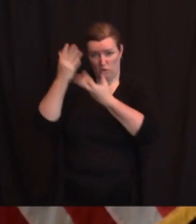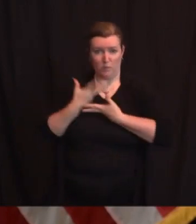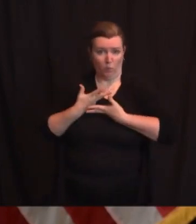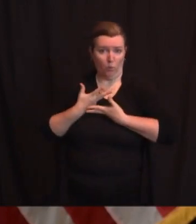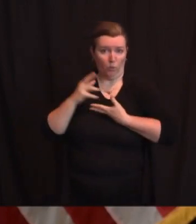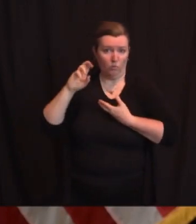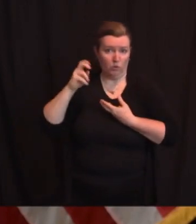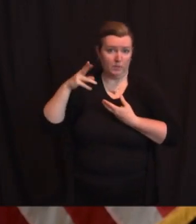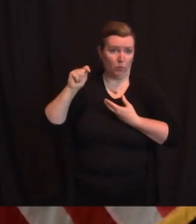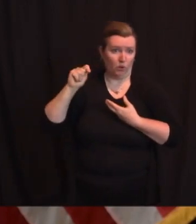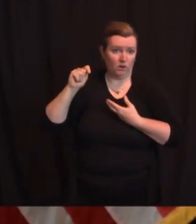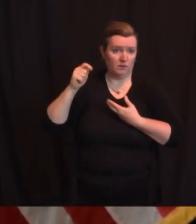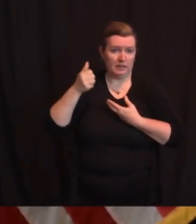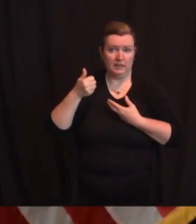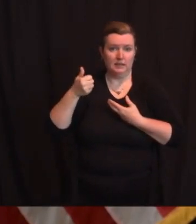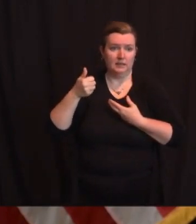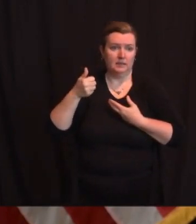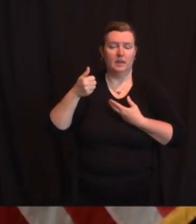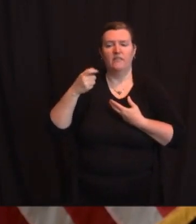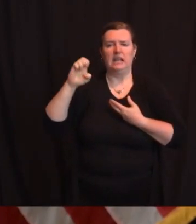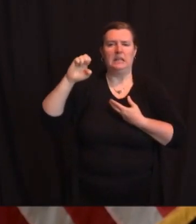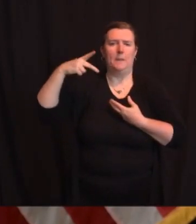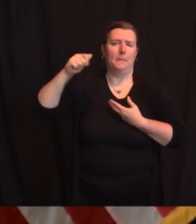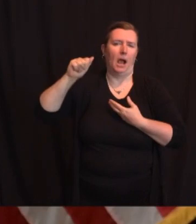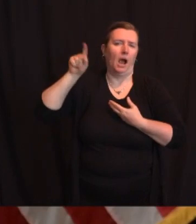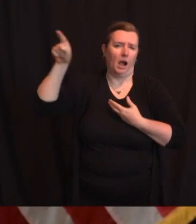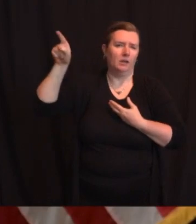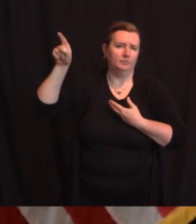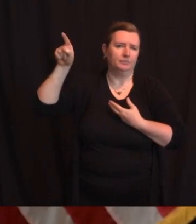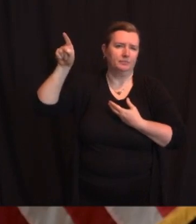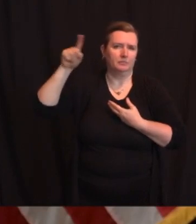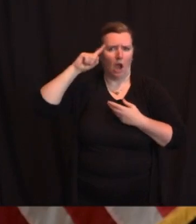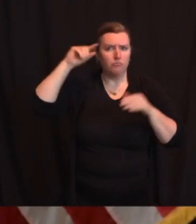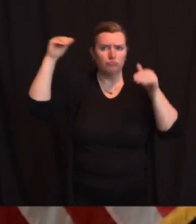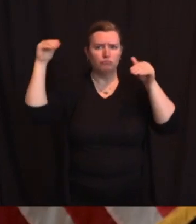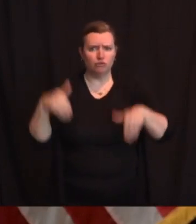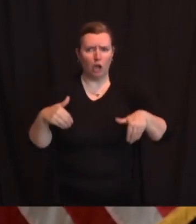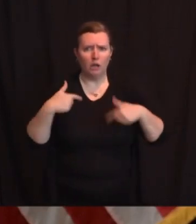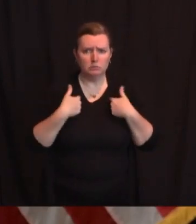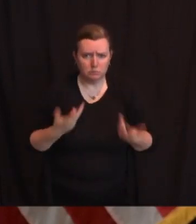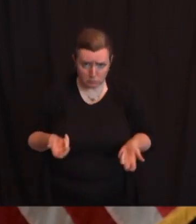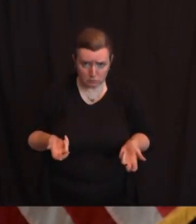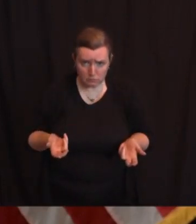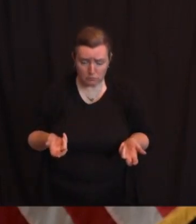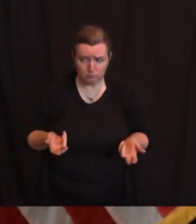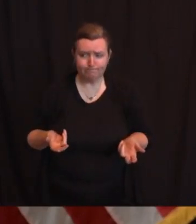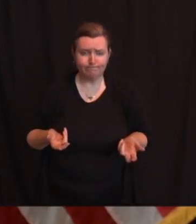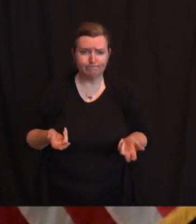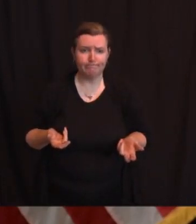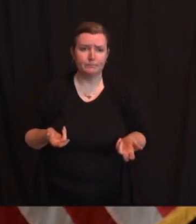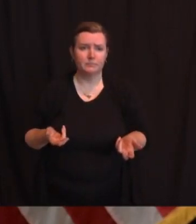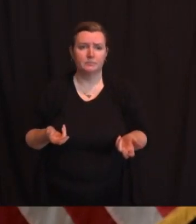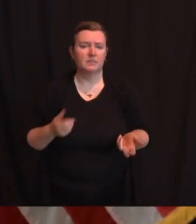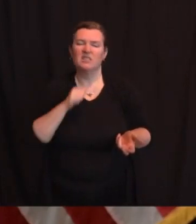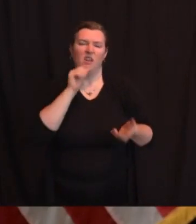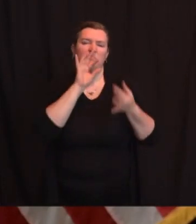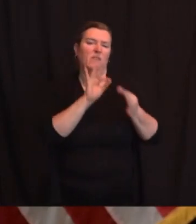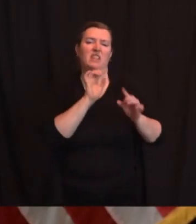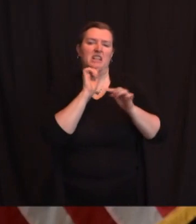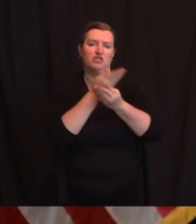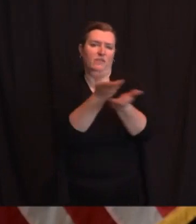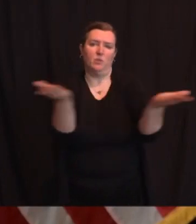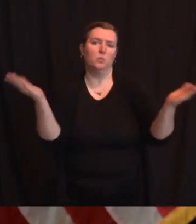McCabe, who spoke to Pat on the way here. I think that's one where hold that thought. I don't have a crisp answer for you, but obviously the unintended